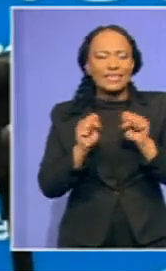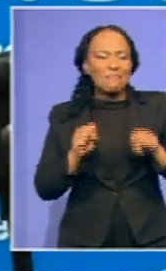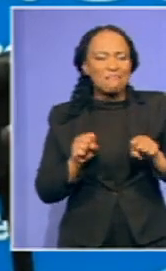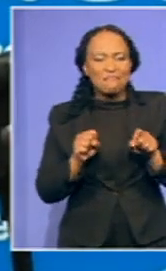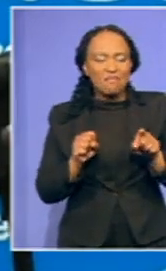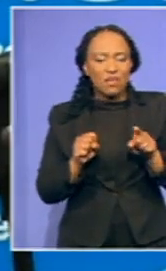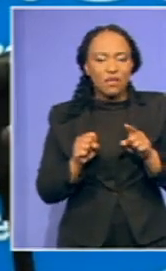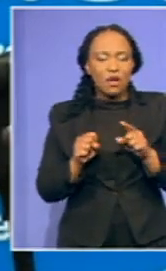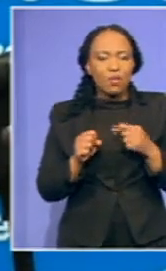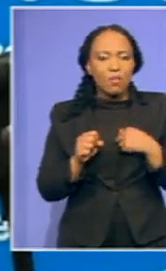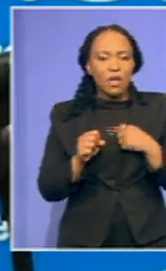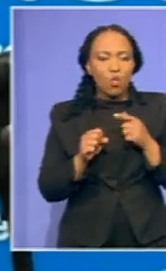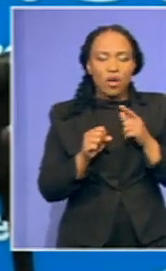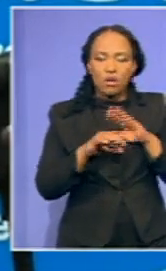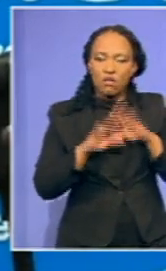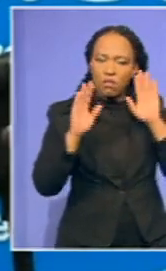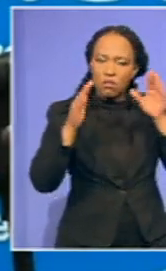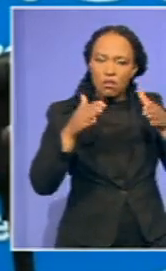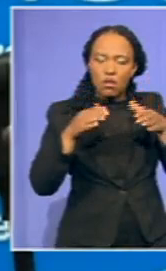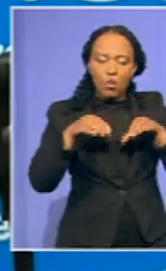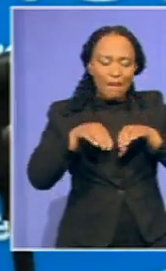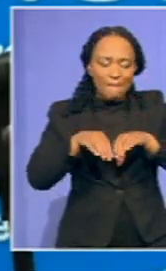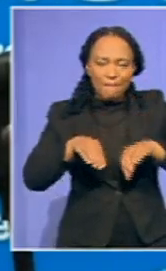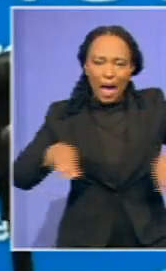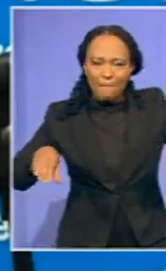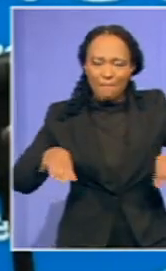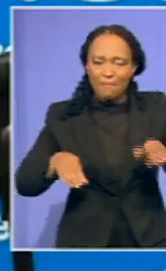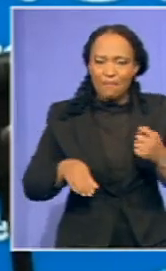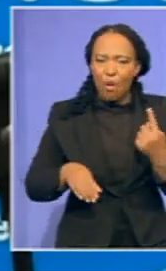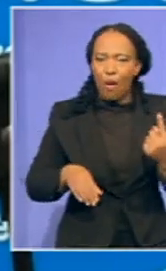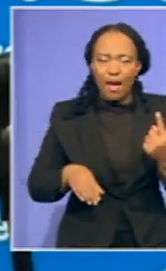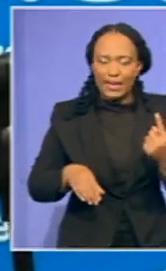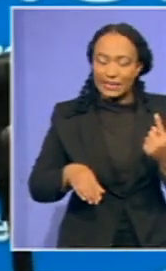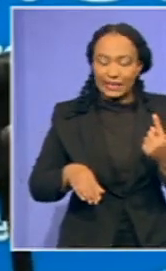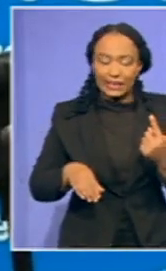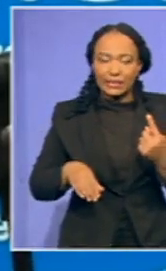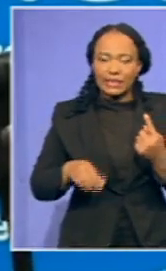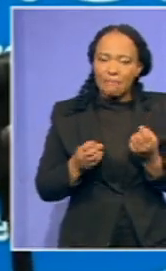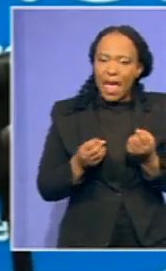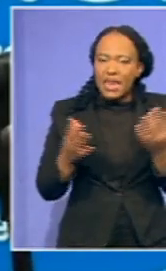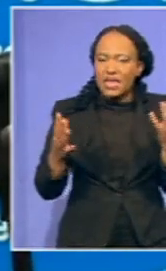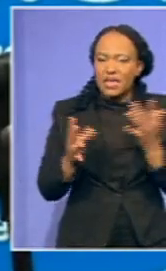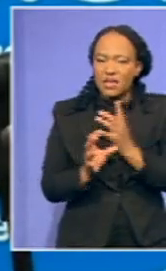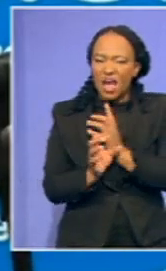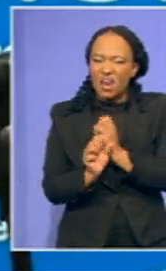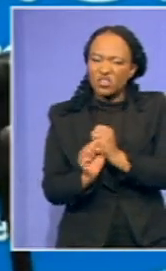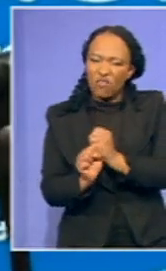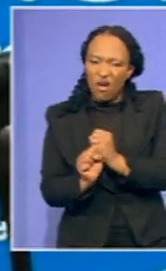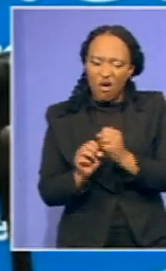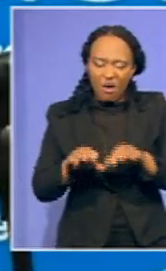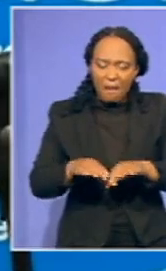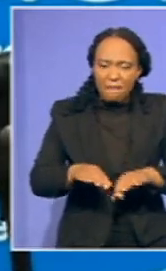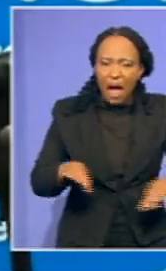with one pipe. We're dealing with shafts, we're dealing with reservoirs, we're dealing with quite a few